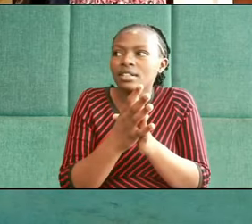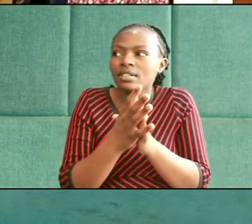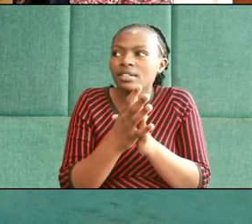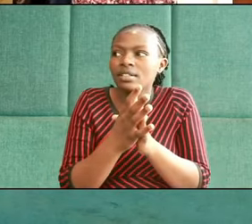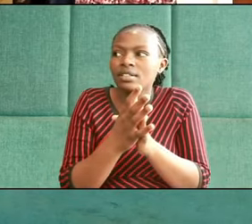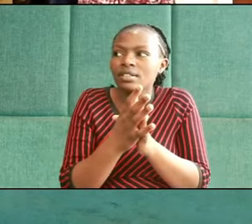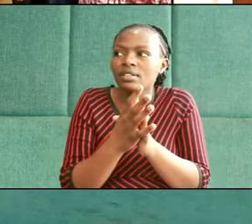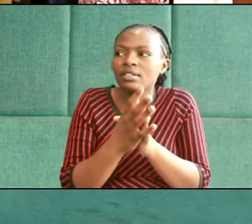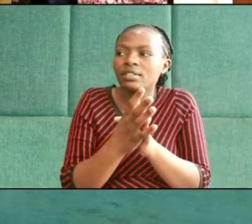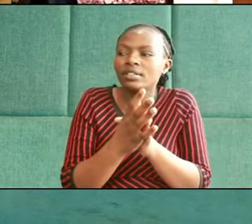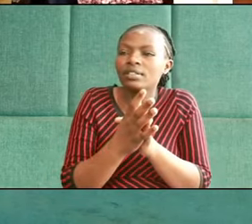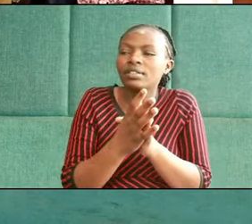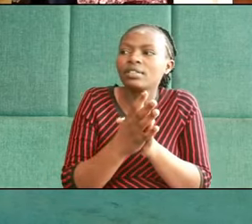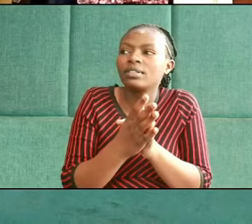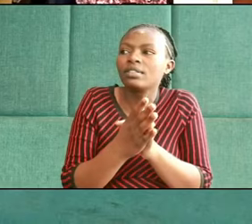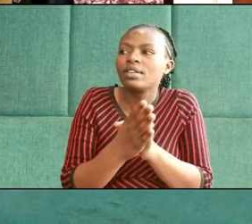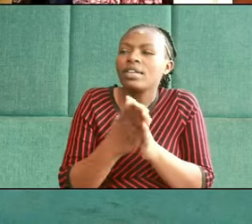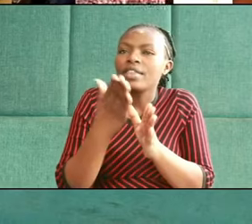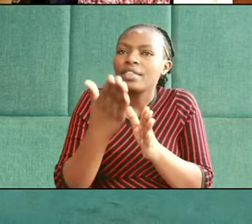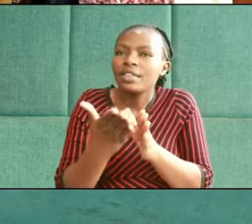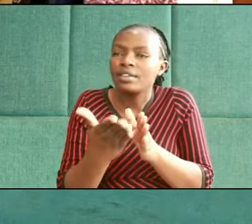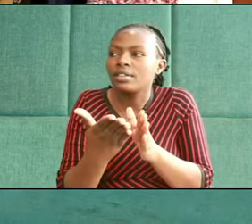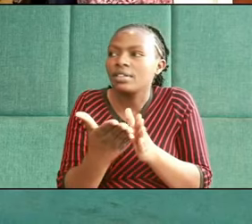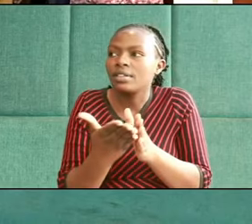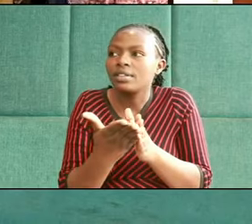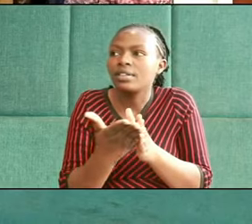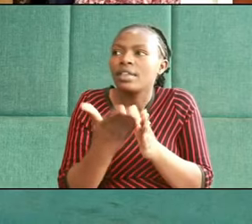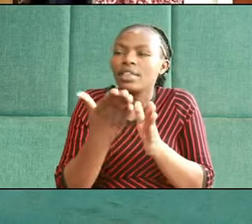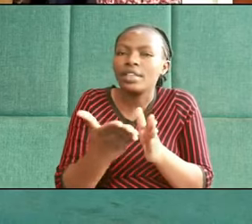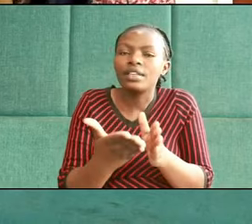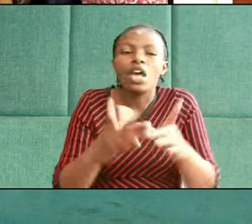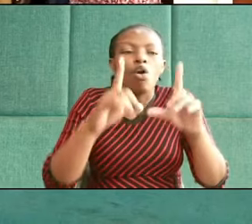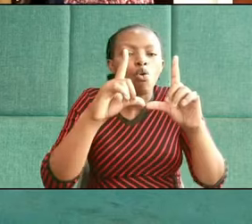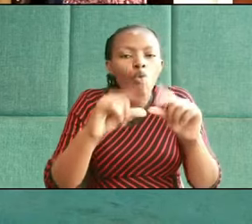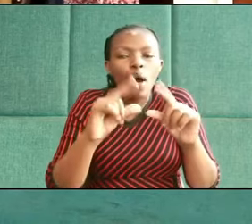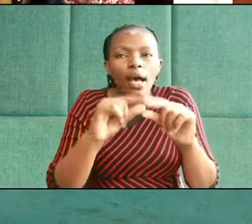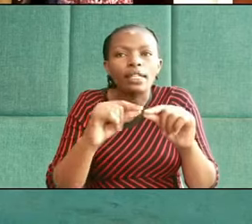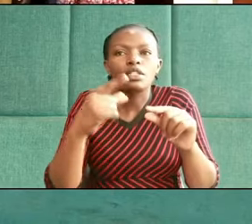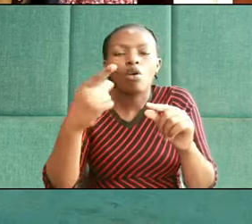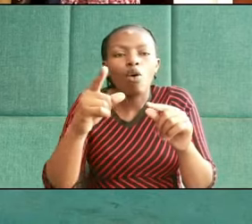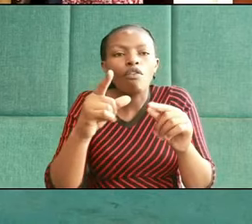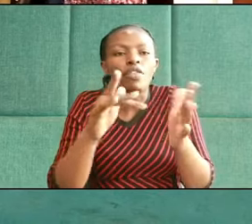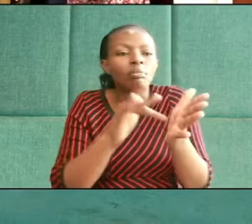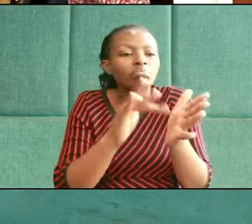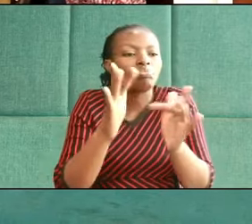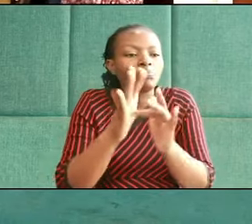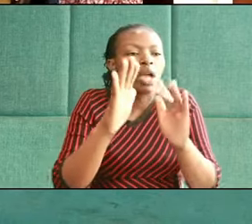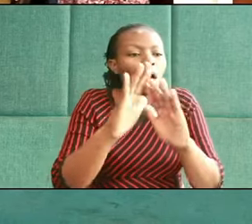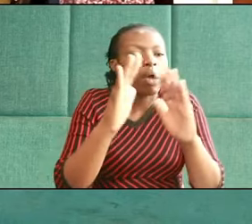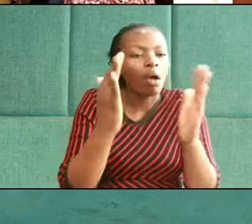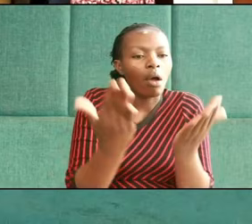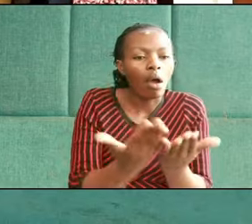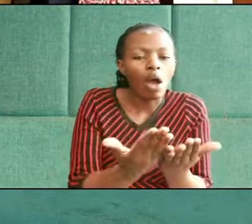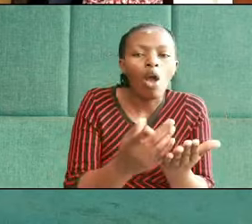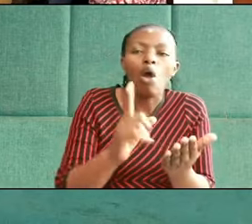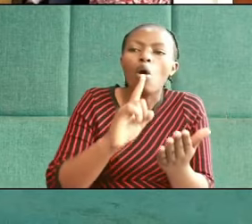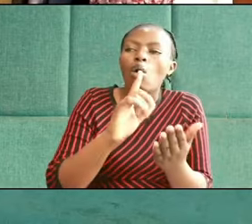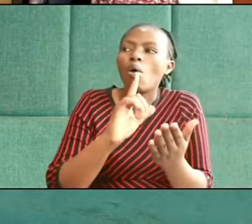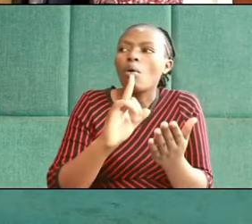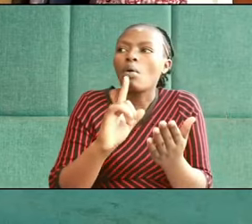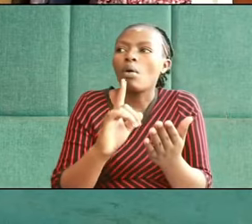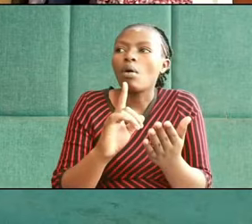this word of this book. The words of this book shall not depart from your